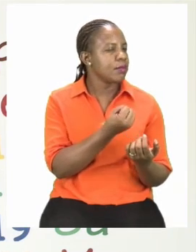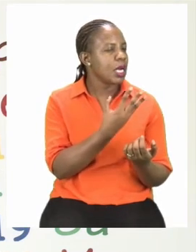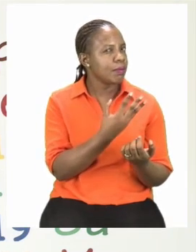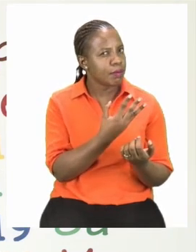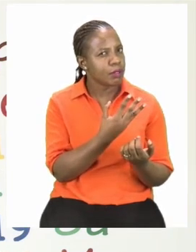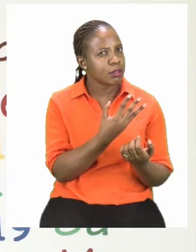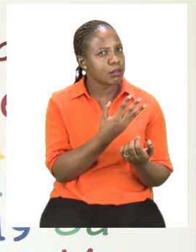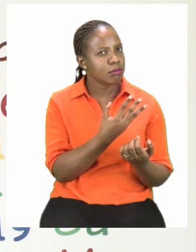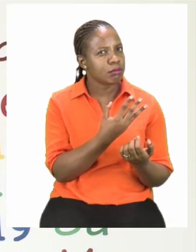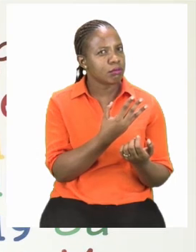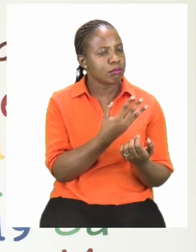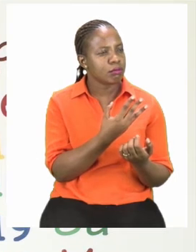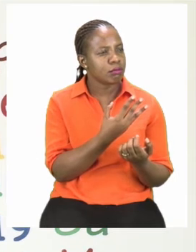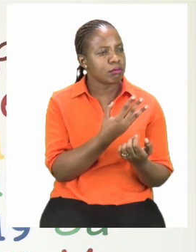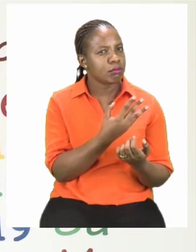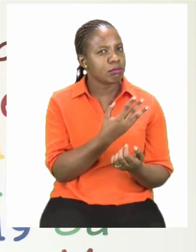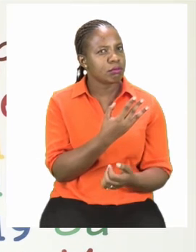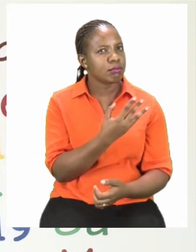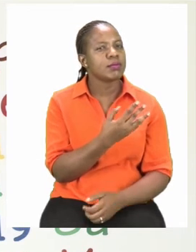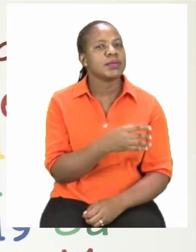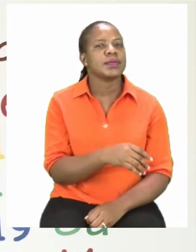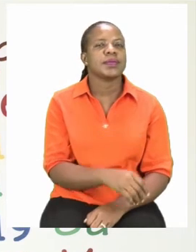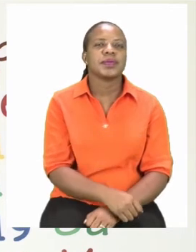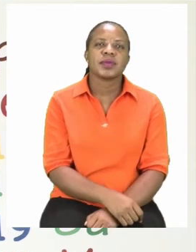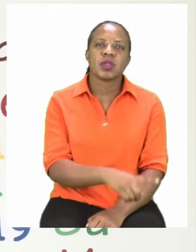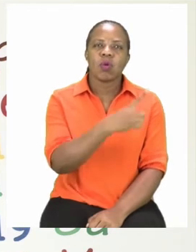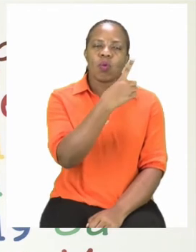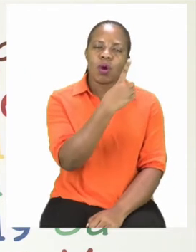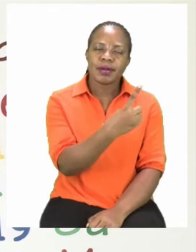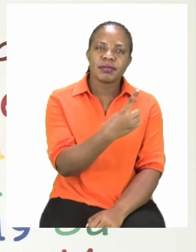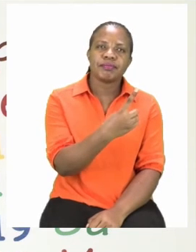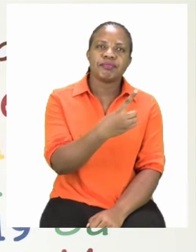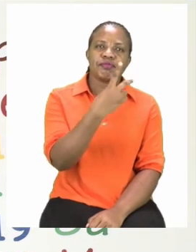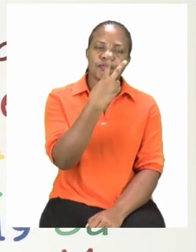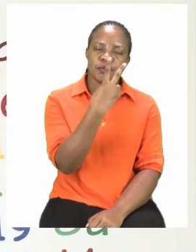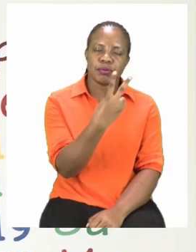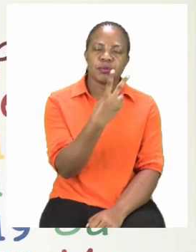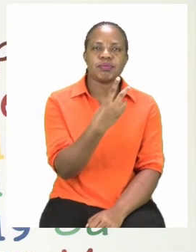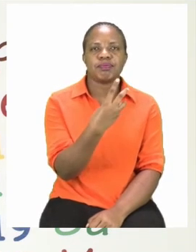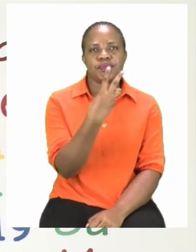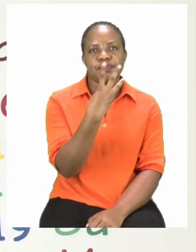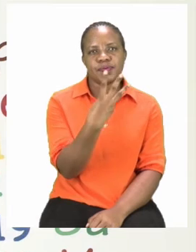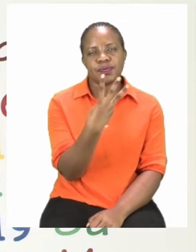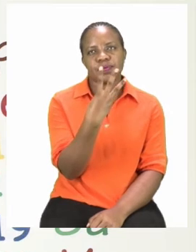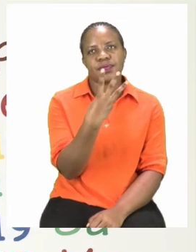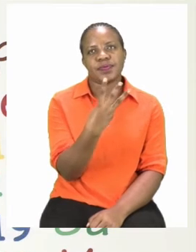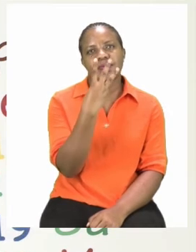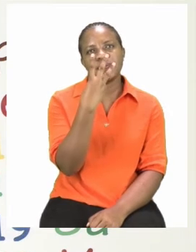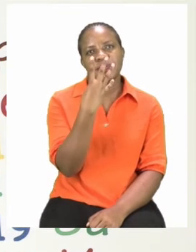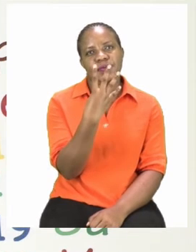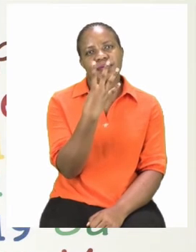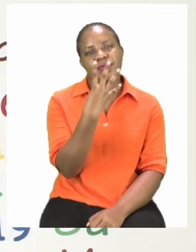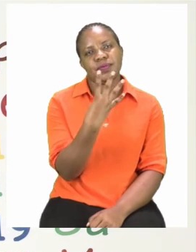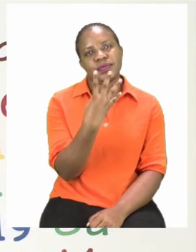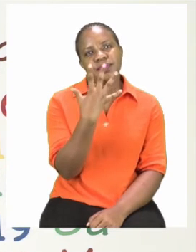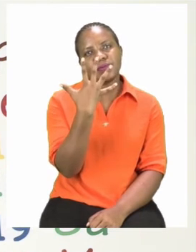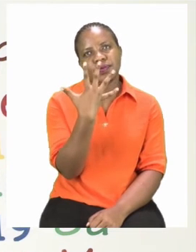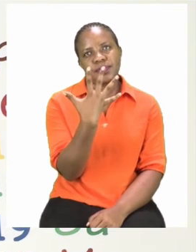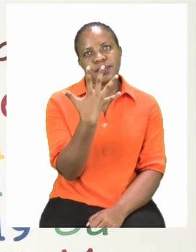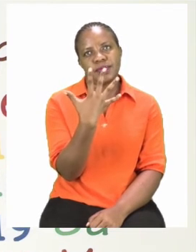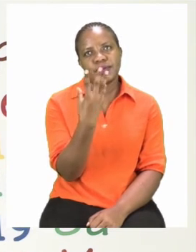Topics include family, summer, culture, traditions and houses, transport and communications, occupations, autumn